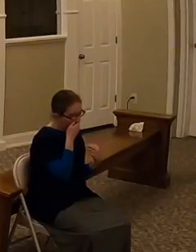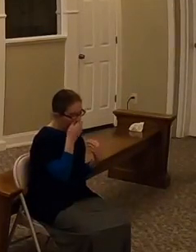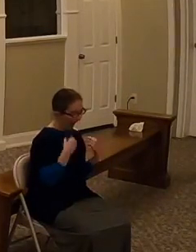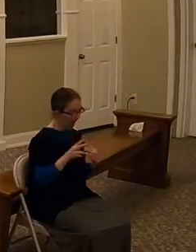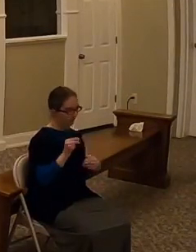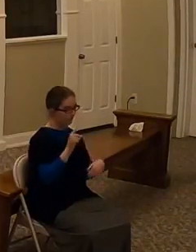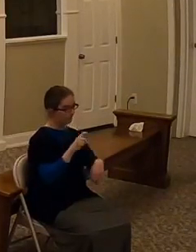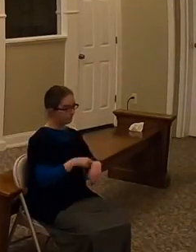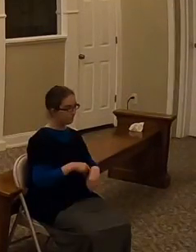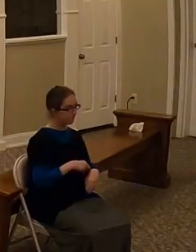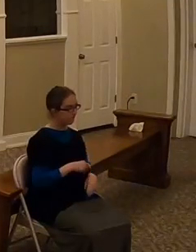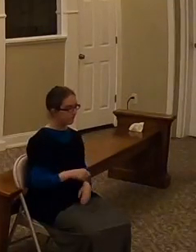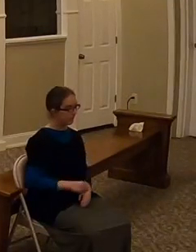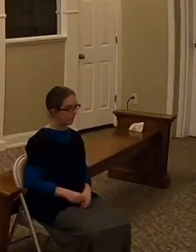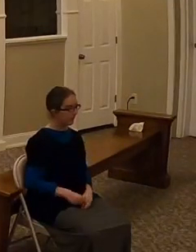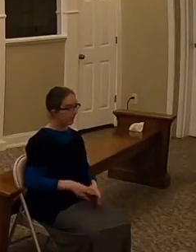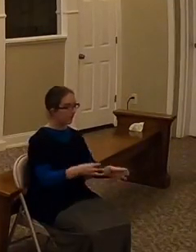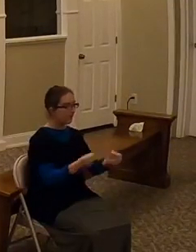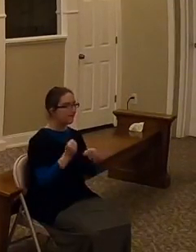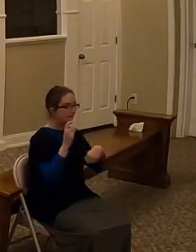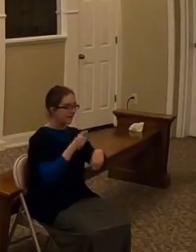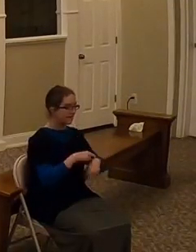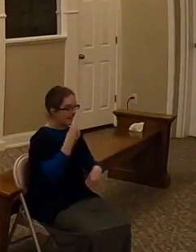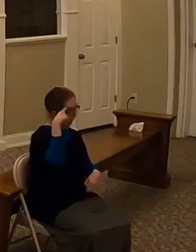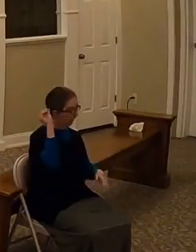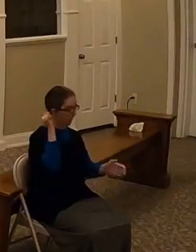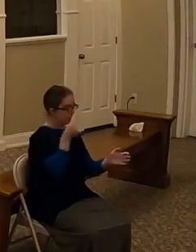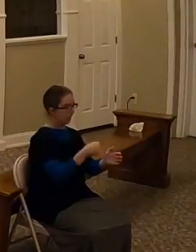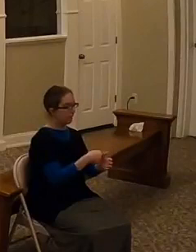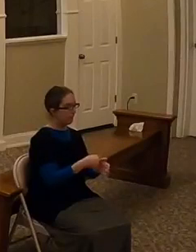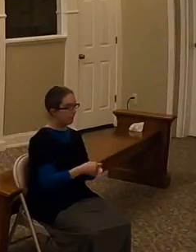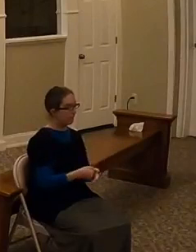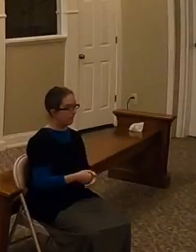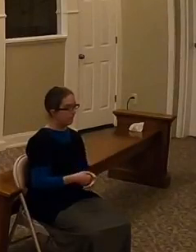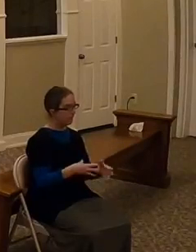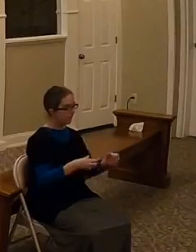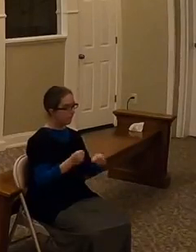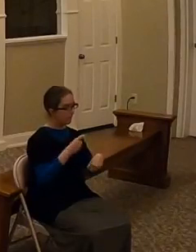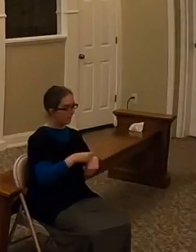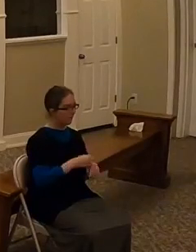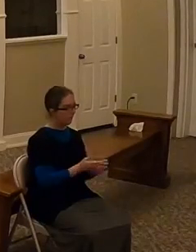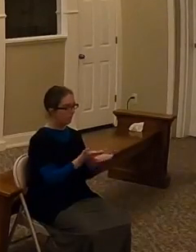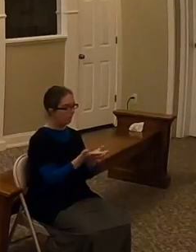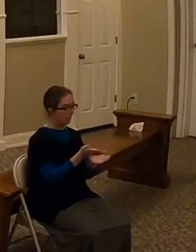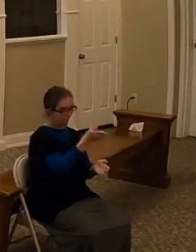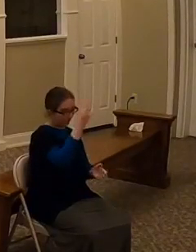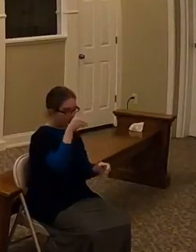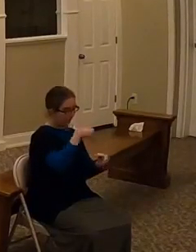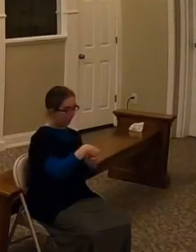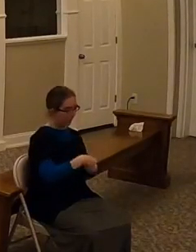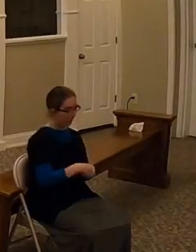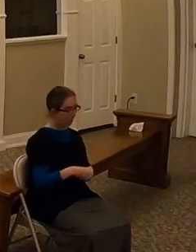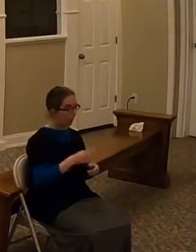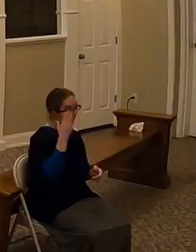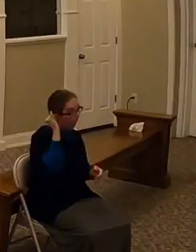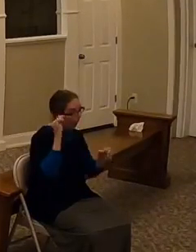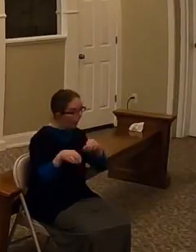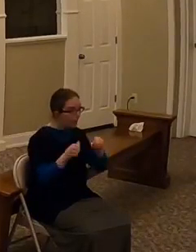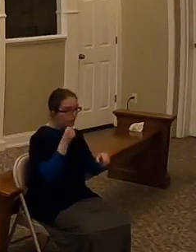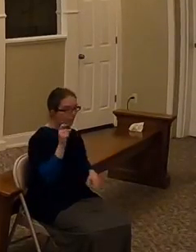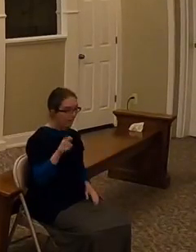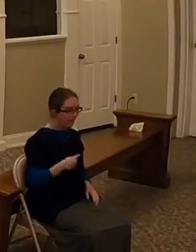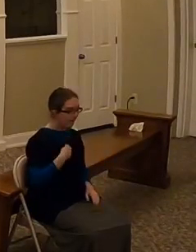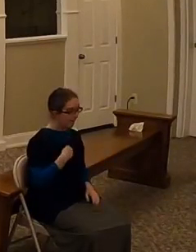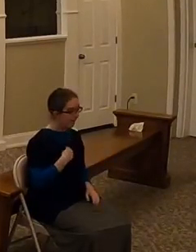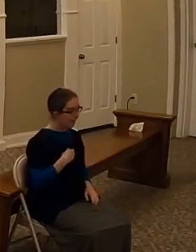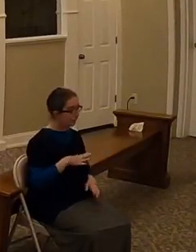kind of stuff. You better take time for it. Hallelujah. Take time to get the Word of God in. Why? Why do I need the Word of God?